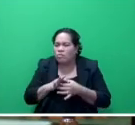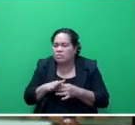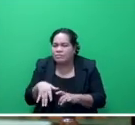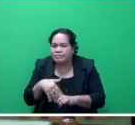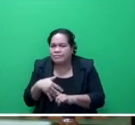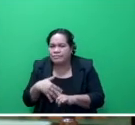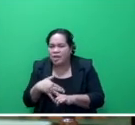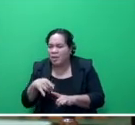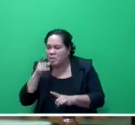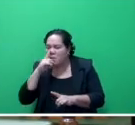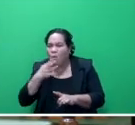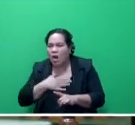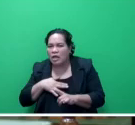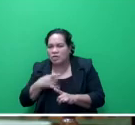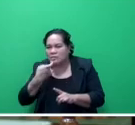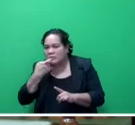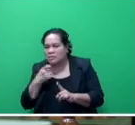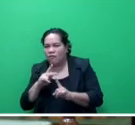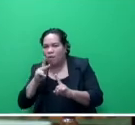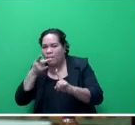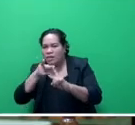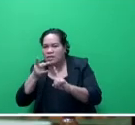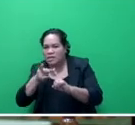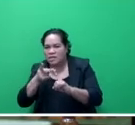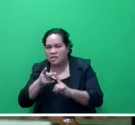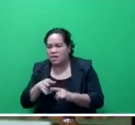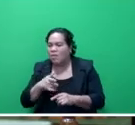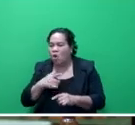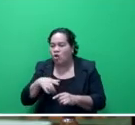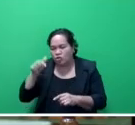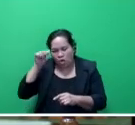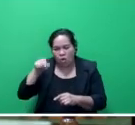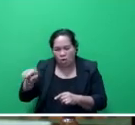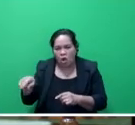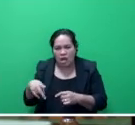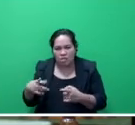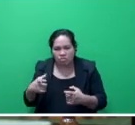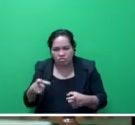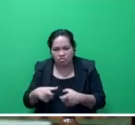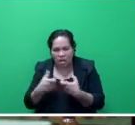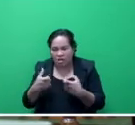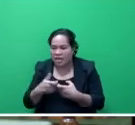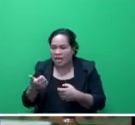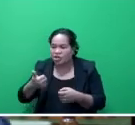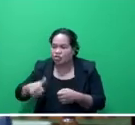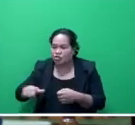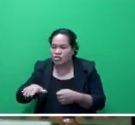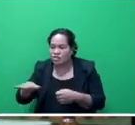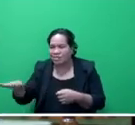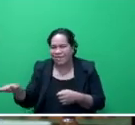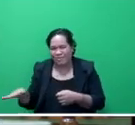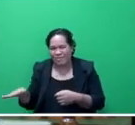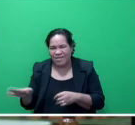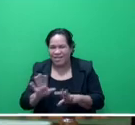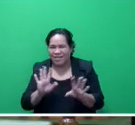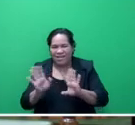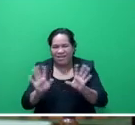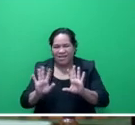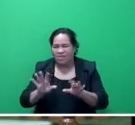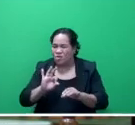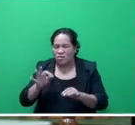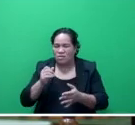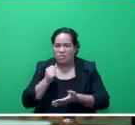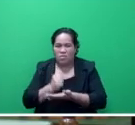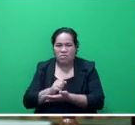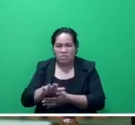for political gain, taking advantage of their vulnerability and using them as political pawns. Mr. Speaker, sir, the Ministry of Sugar is